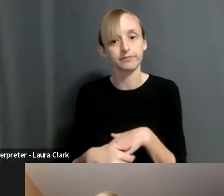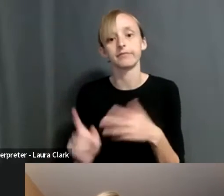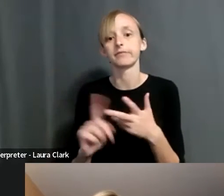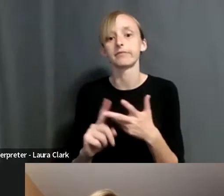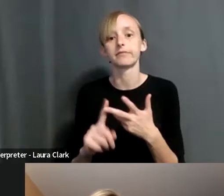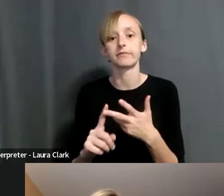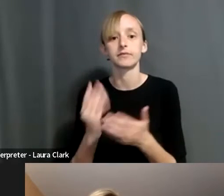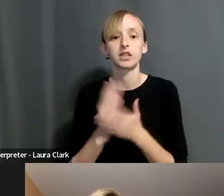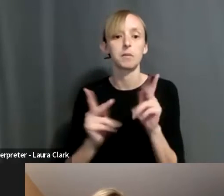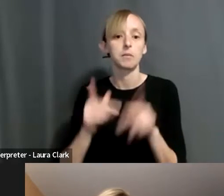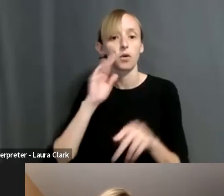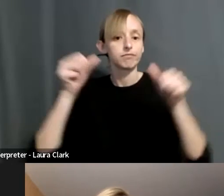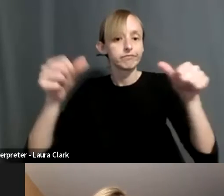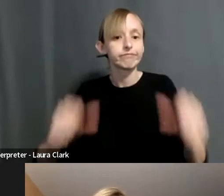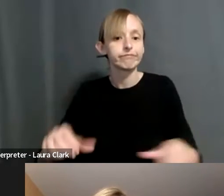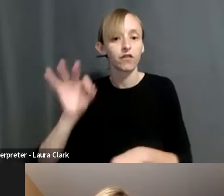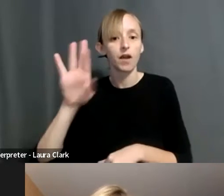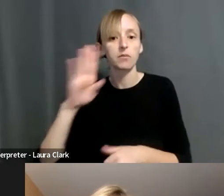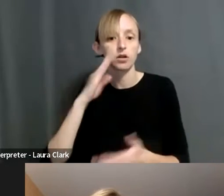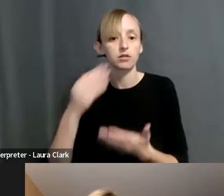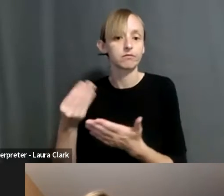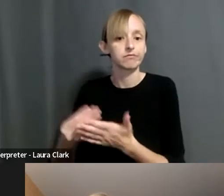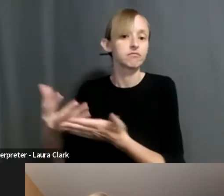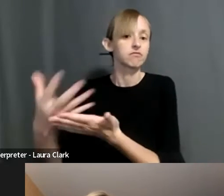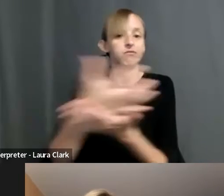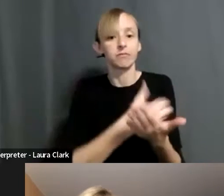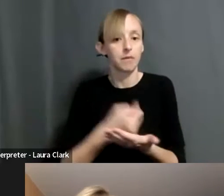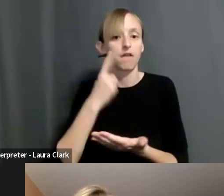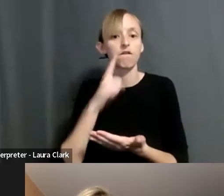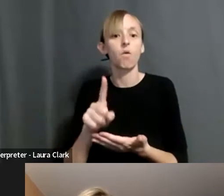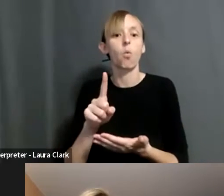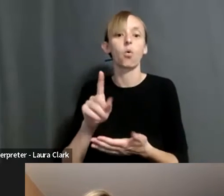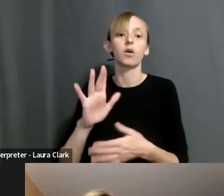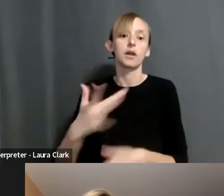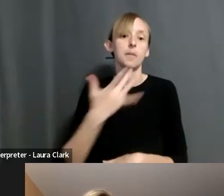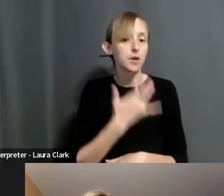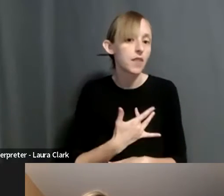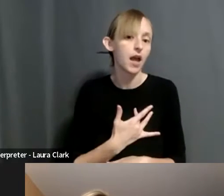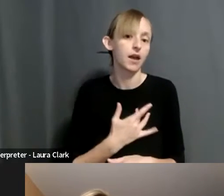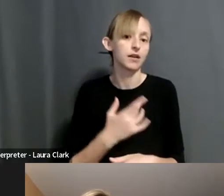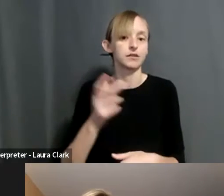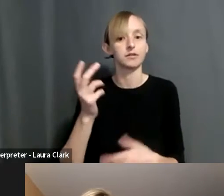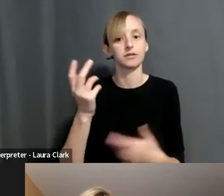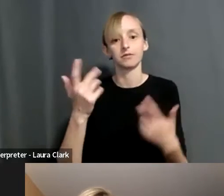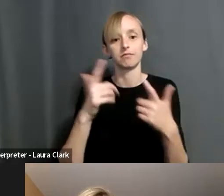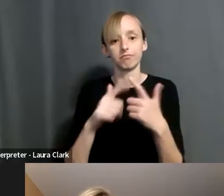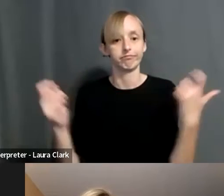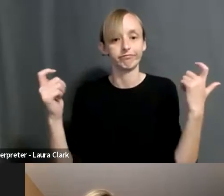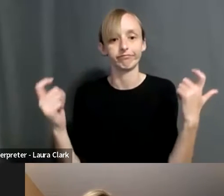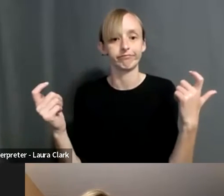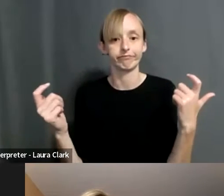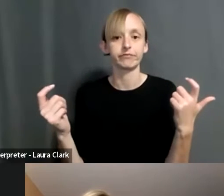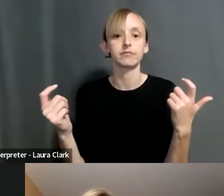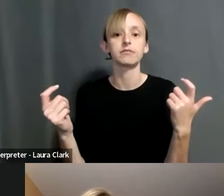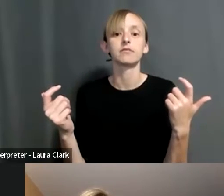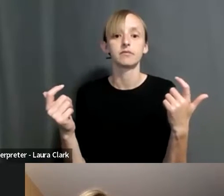you've seen it on Facebook, like raising money for their birthday or something like that. But